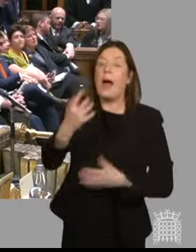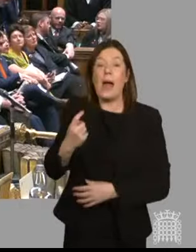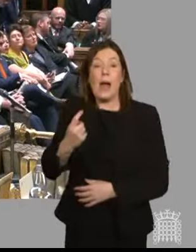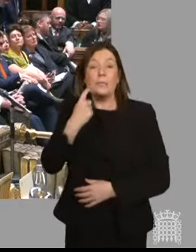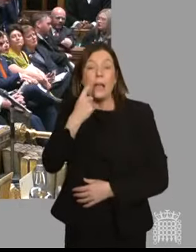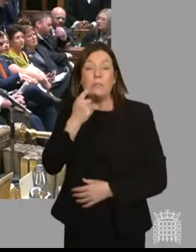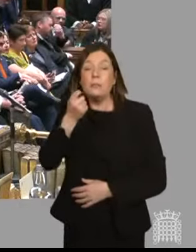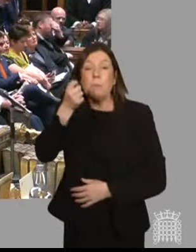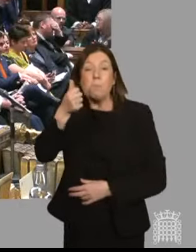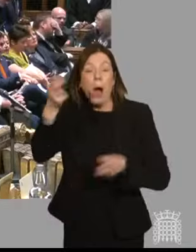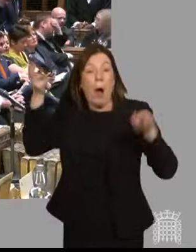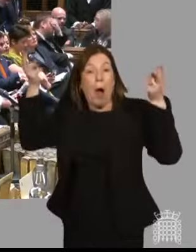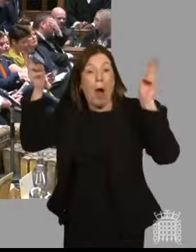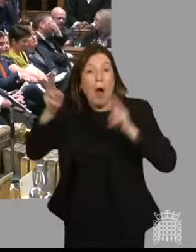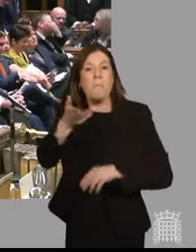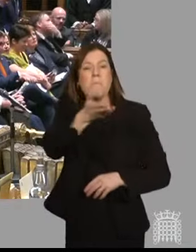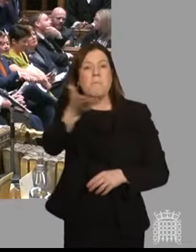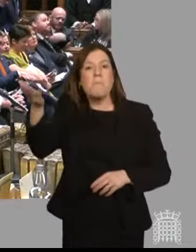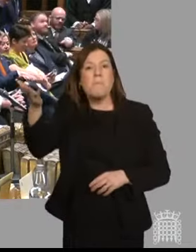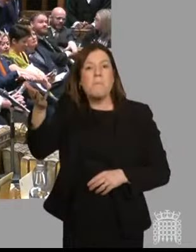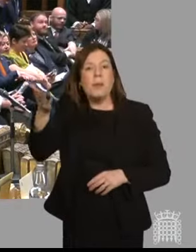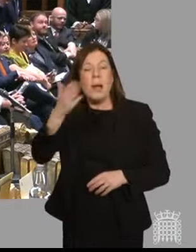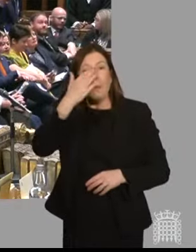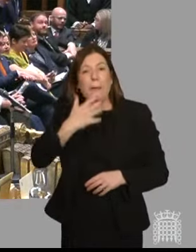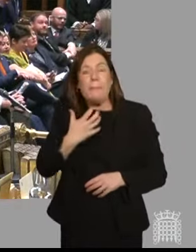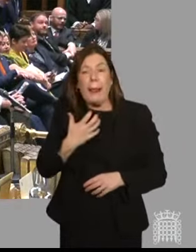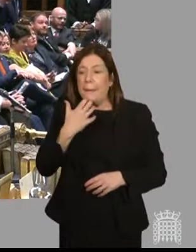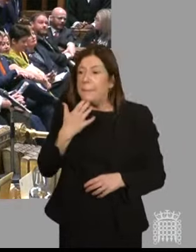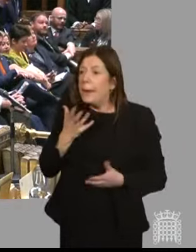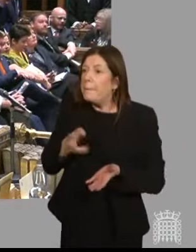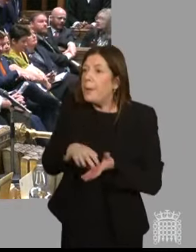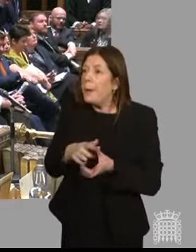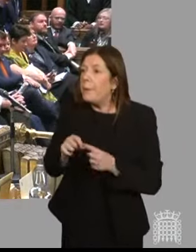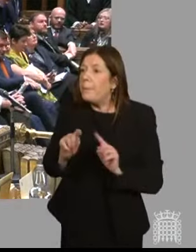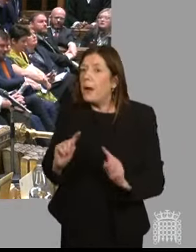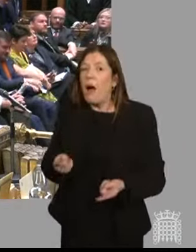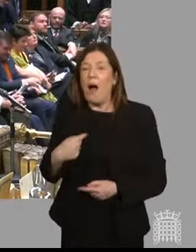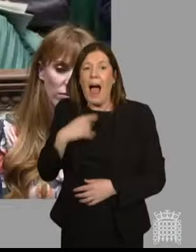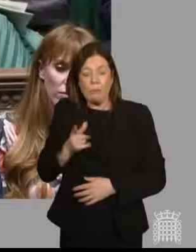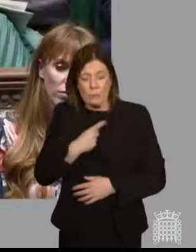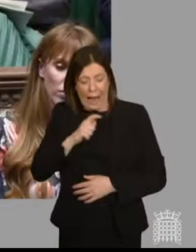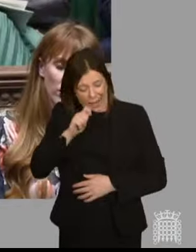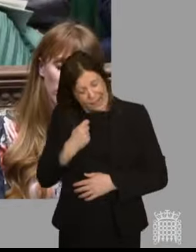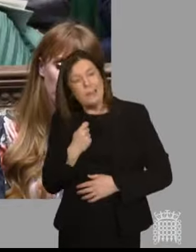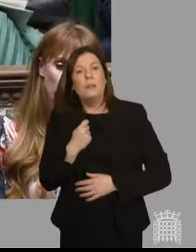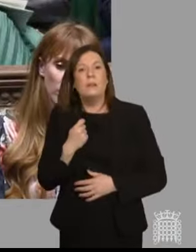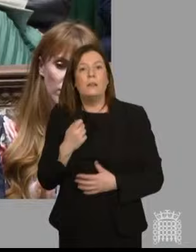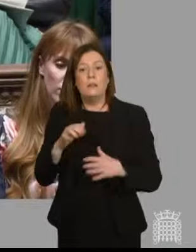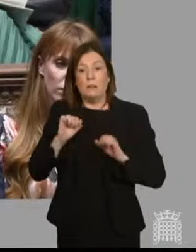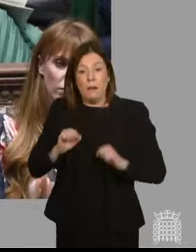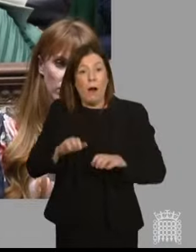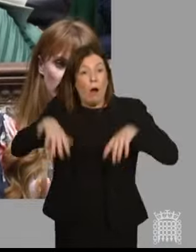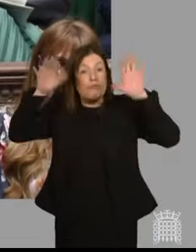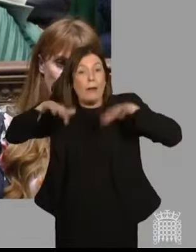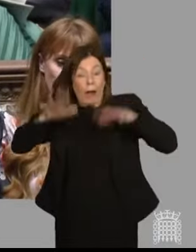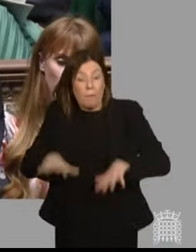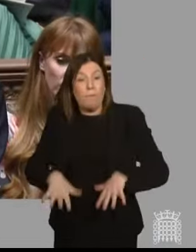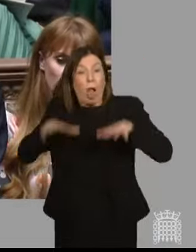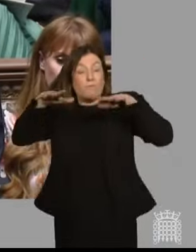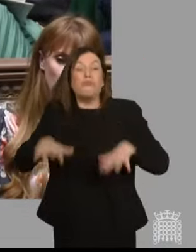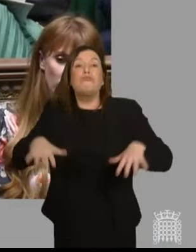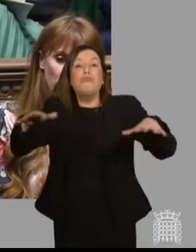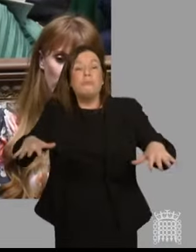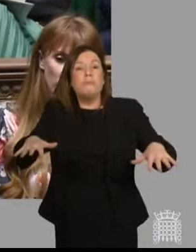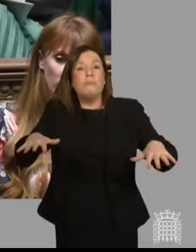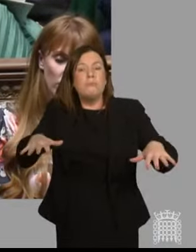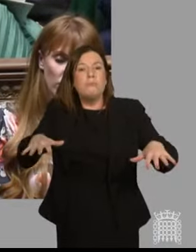teeth. Flood defences completely exposed. Hundreds of thousands of children still out of school. His government